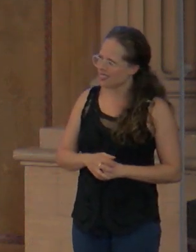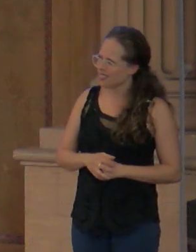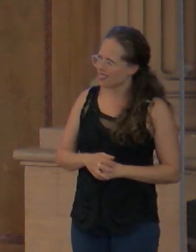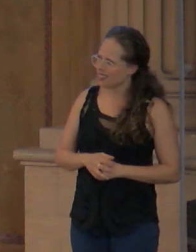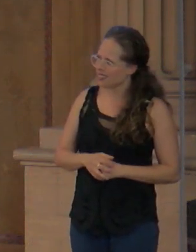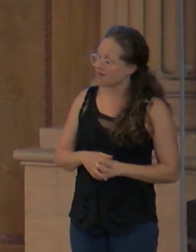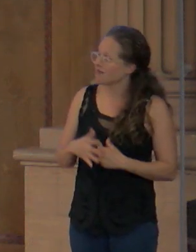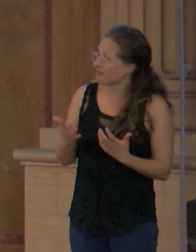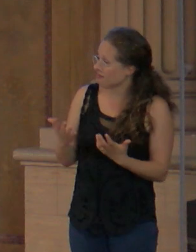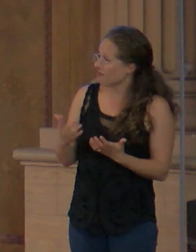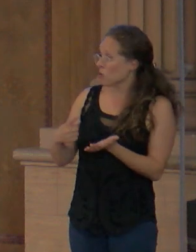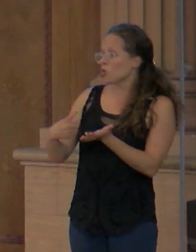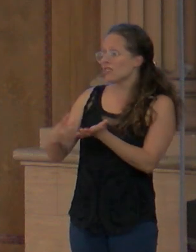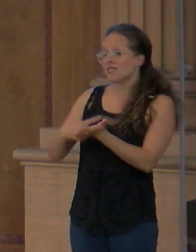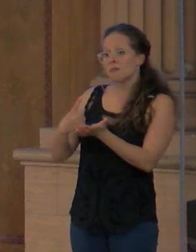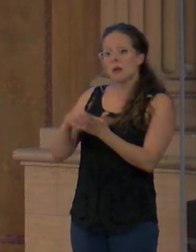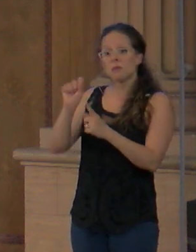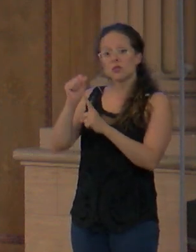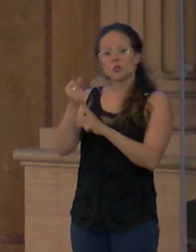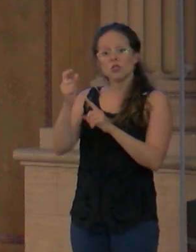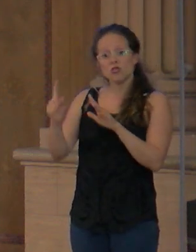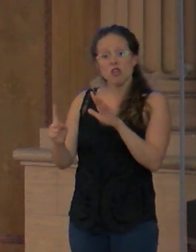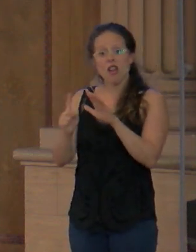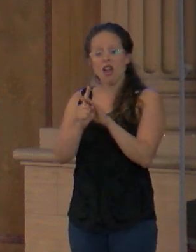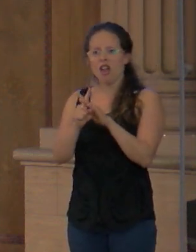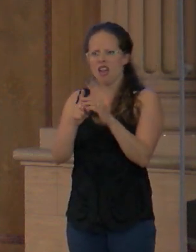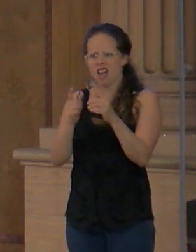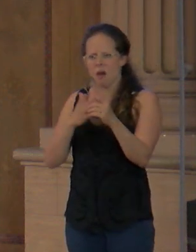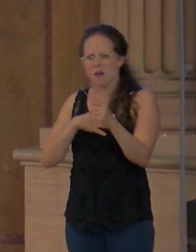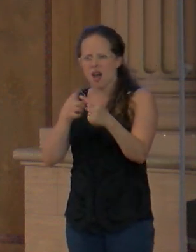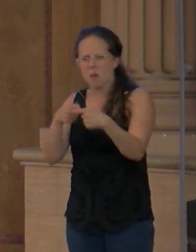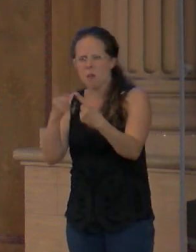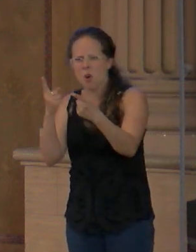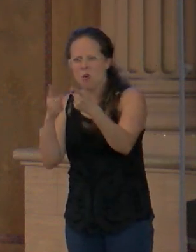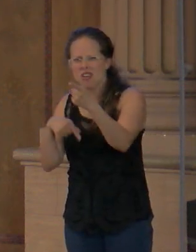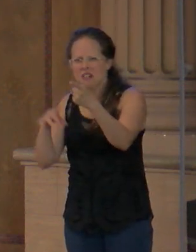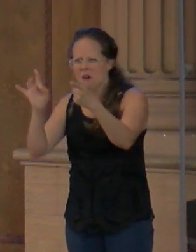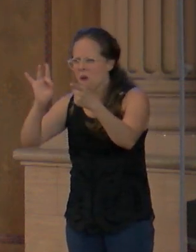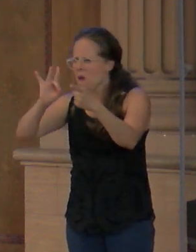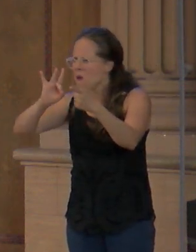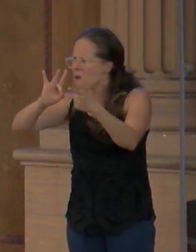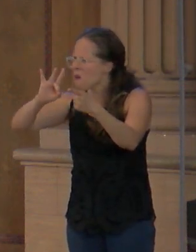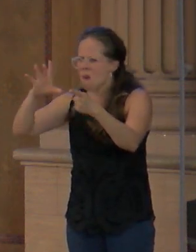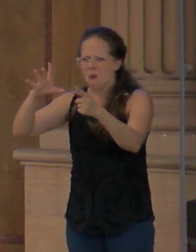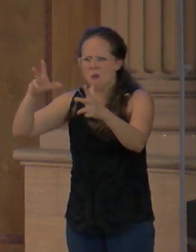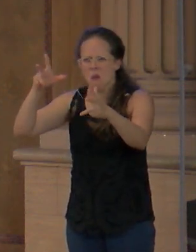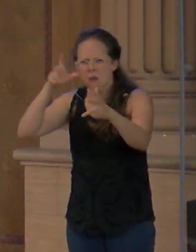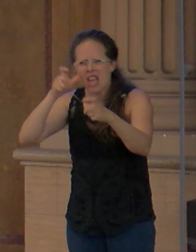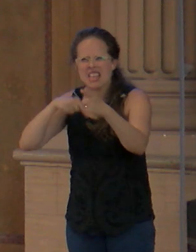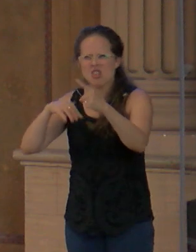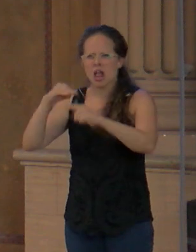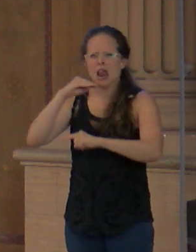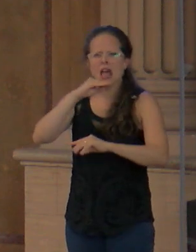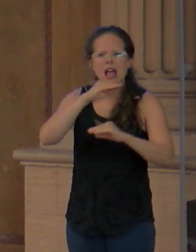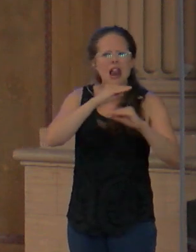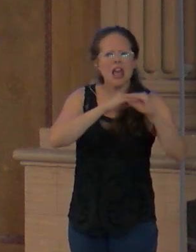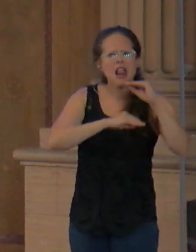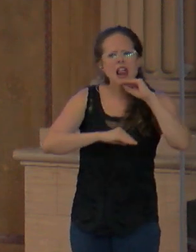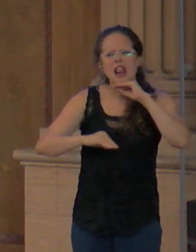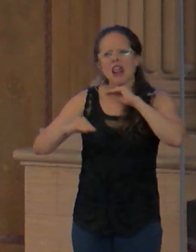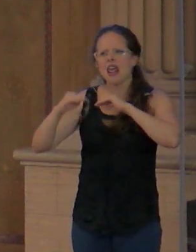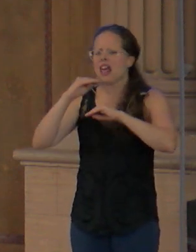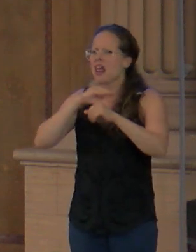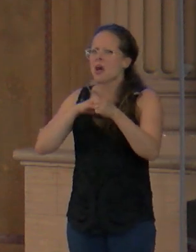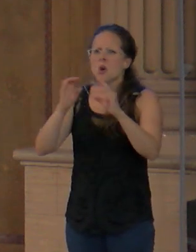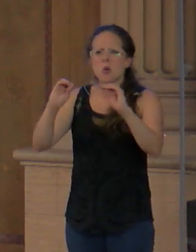And so sometimes you get in a situation and you feel like your opponent could not be more wicked. They're just always lying. No constraint at